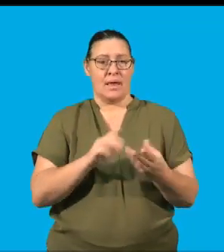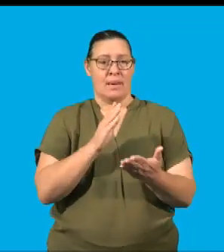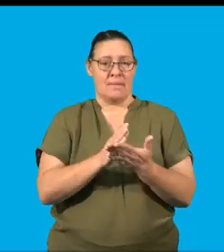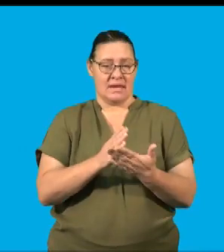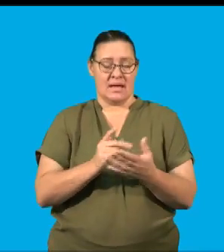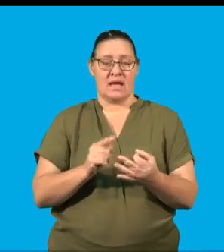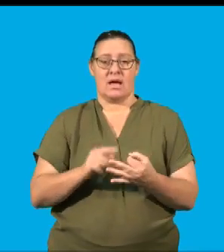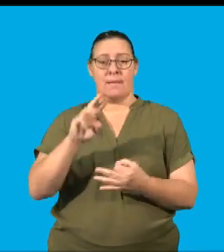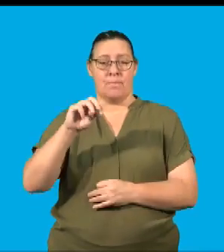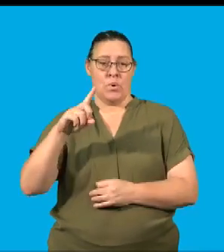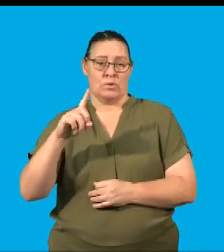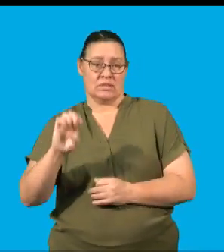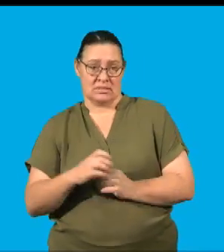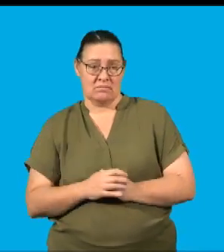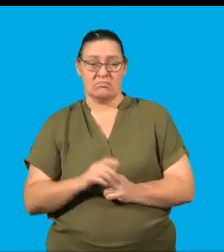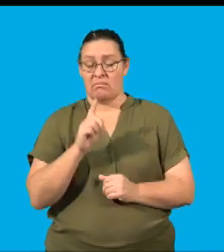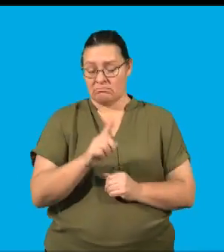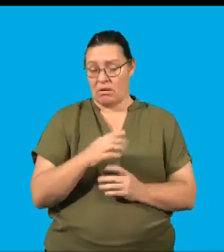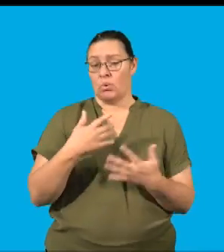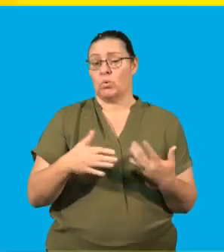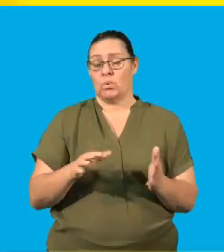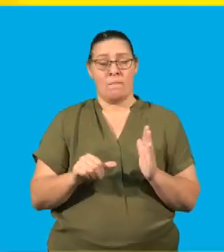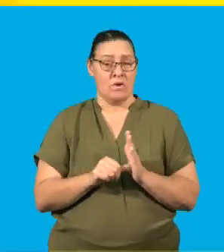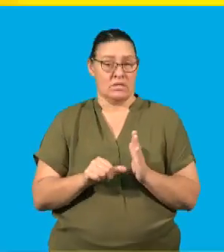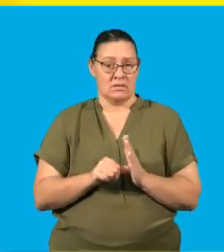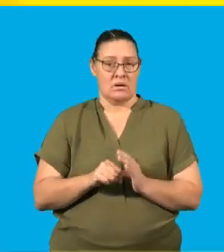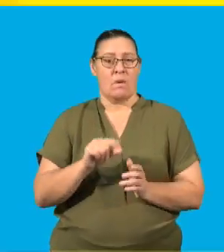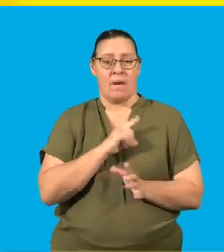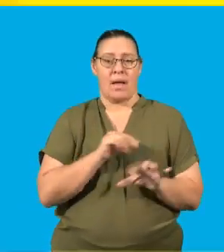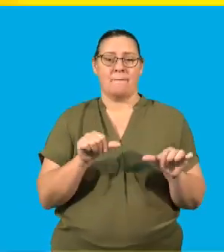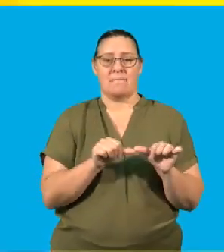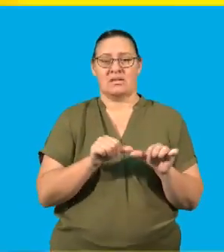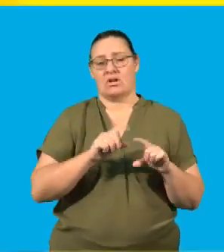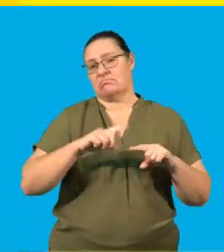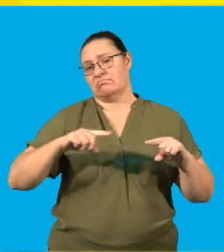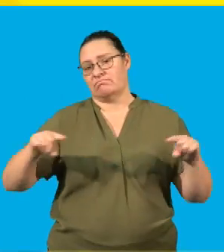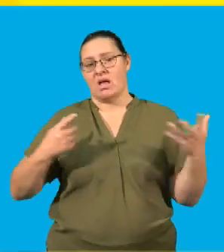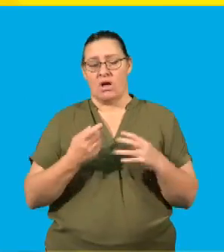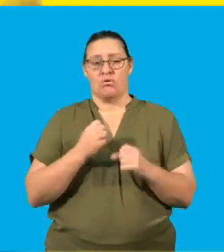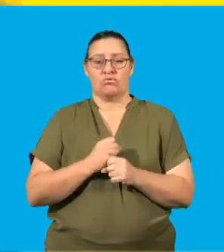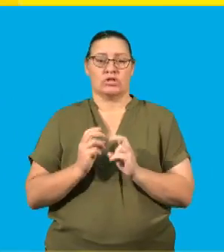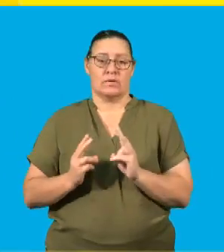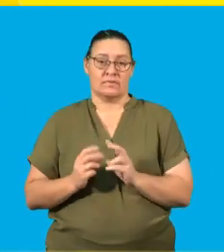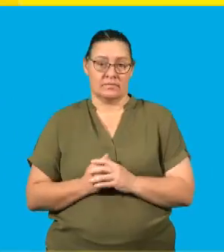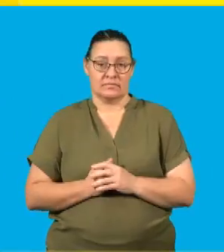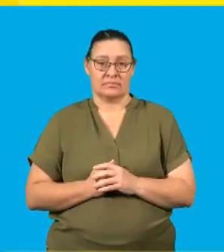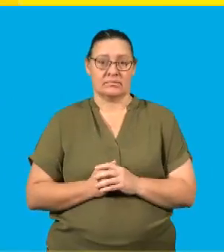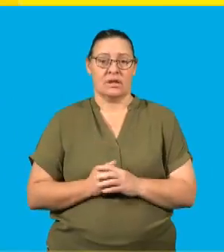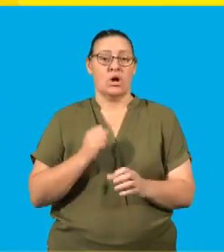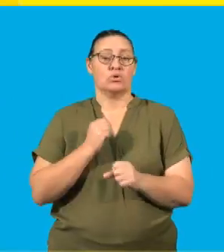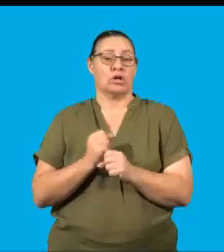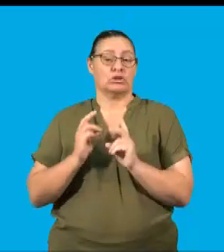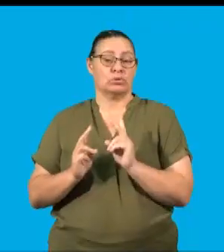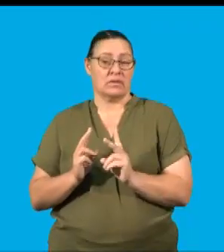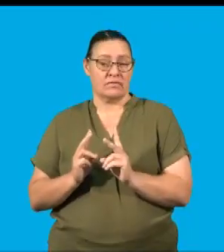So this knowledge will come in very handy as we are doing the measures of spread in grade 12. And in grade